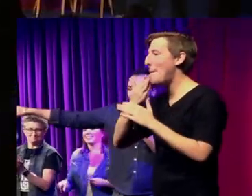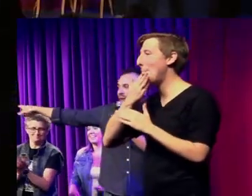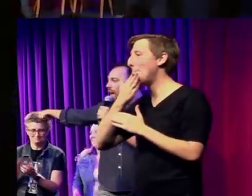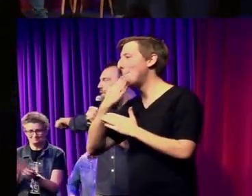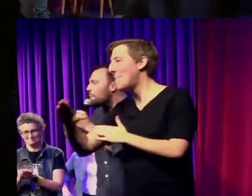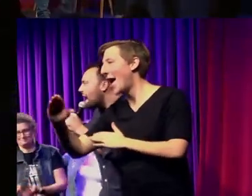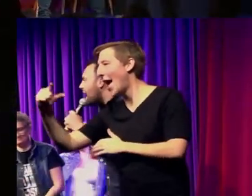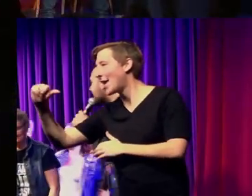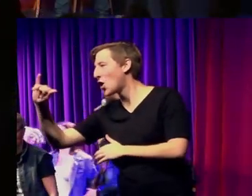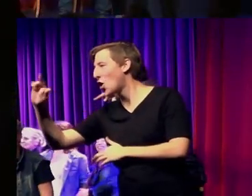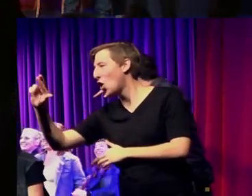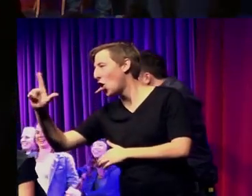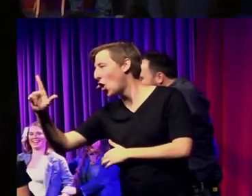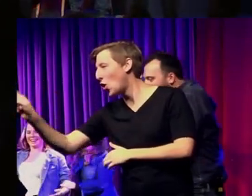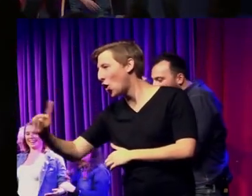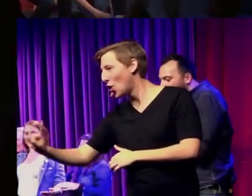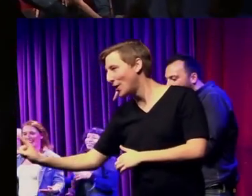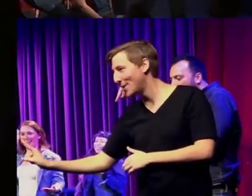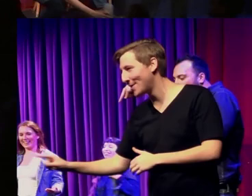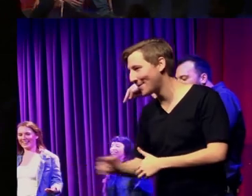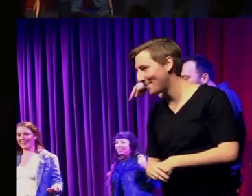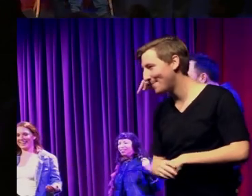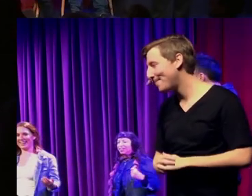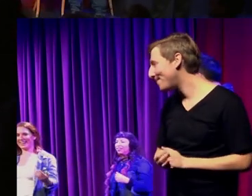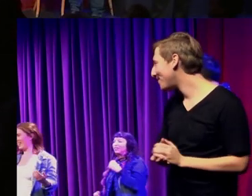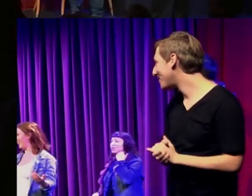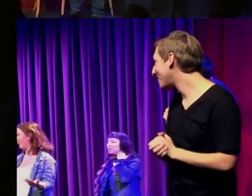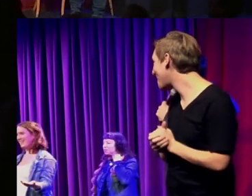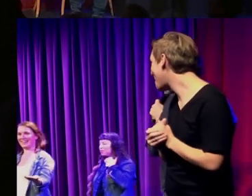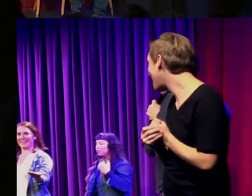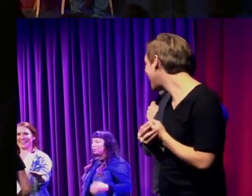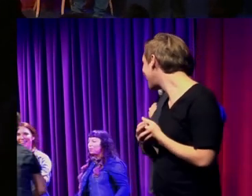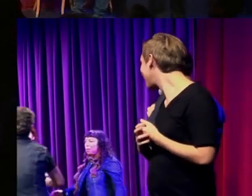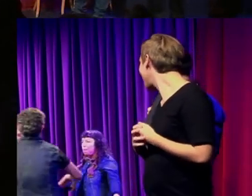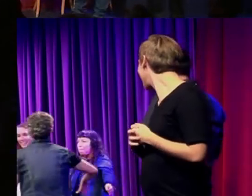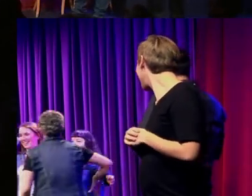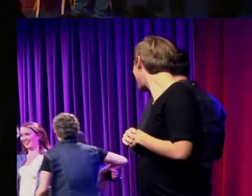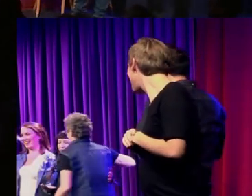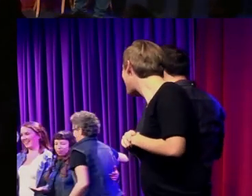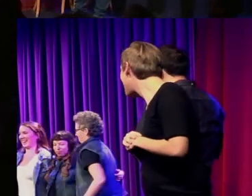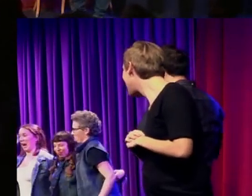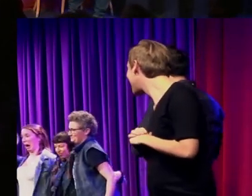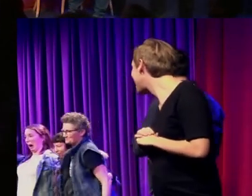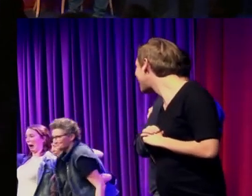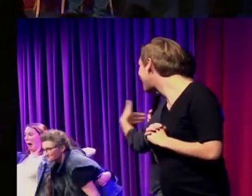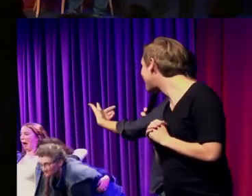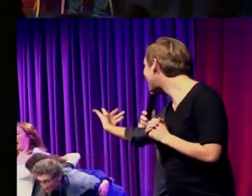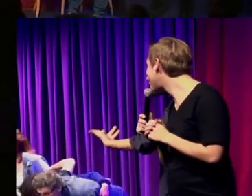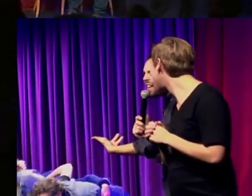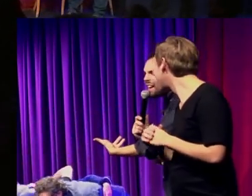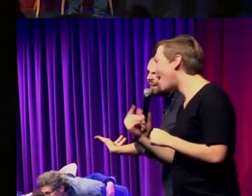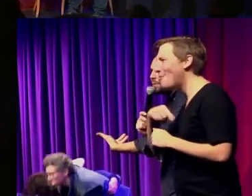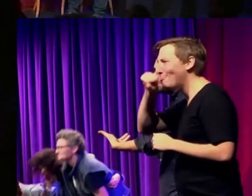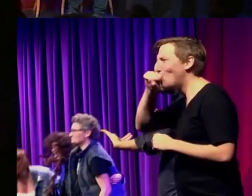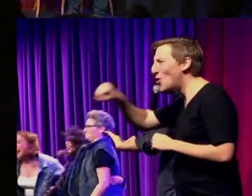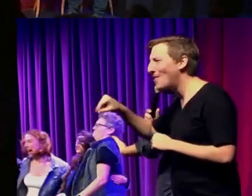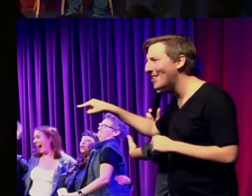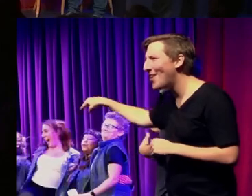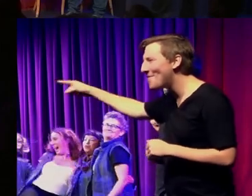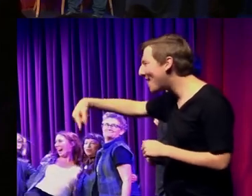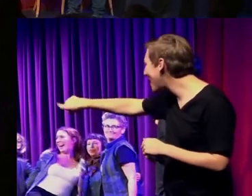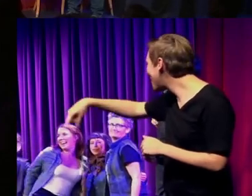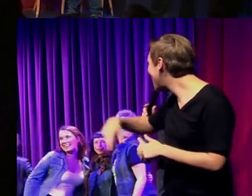Girrlz! Hey, give it up for Bad Girrlz! Hey, welcome!